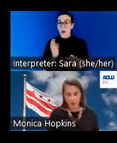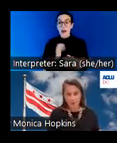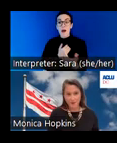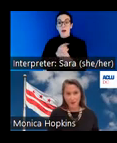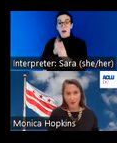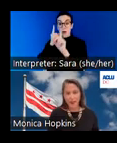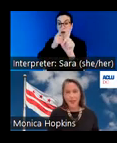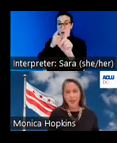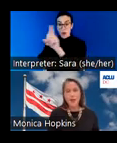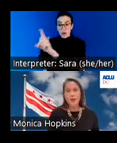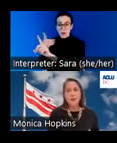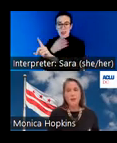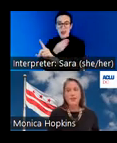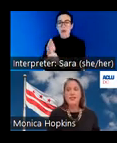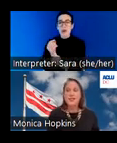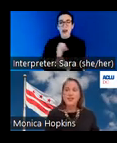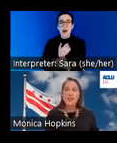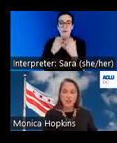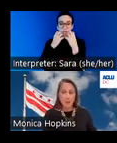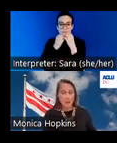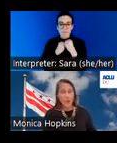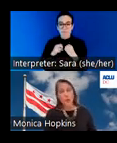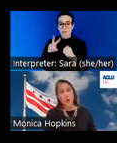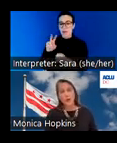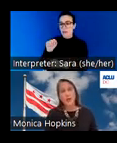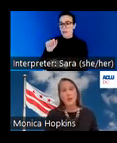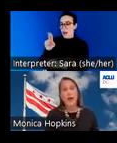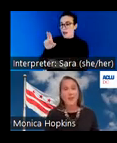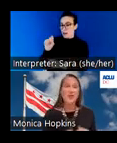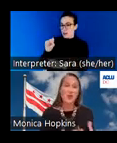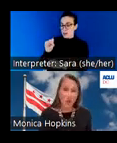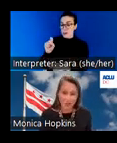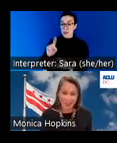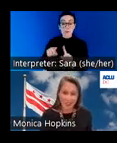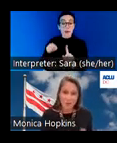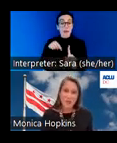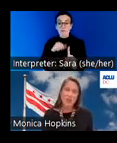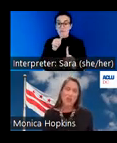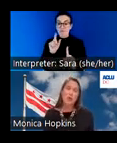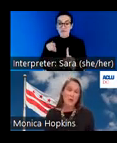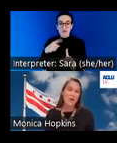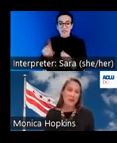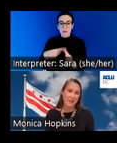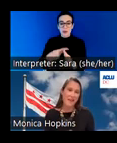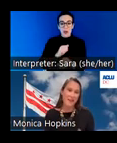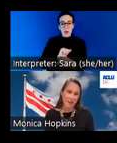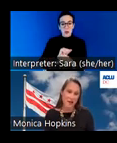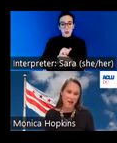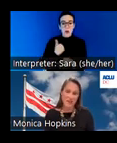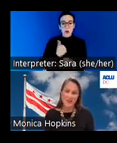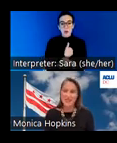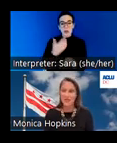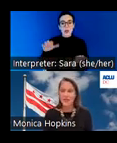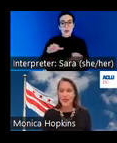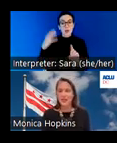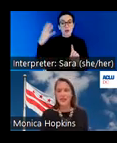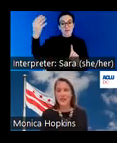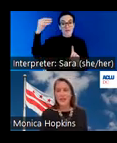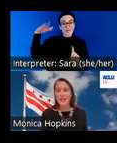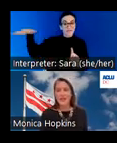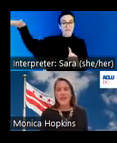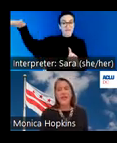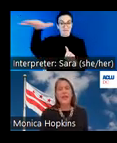are. But this isn't just about the work we do externally, which you will hear a lot about this